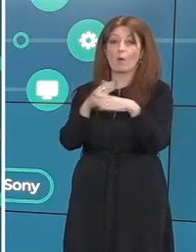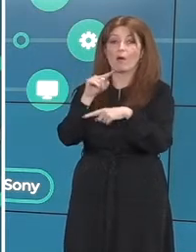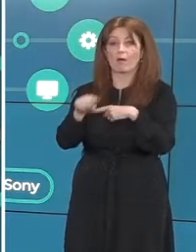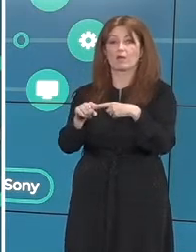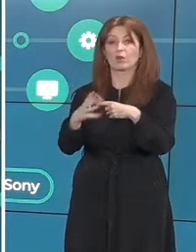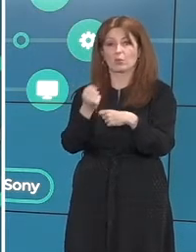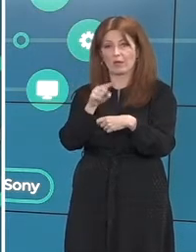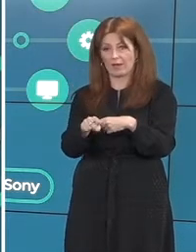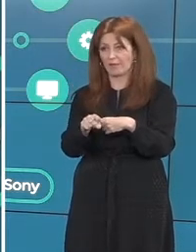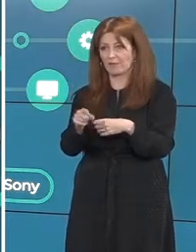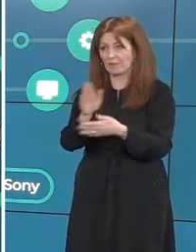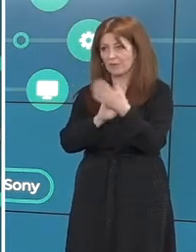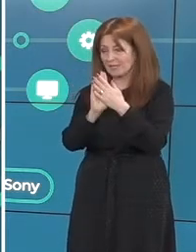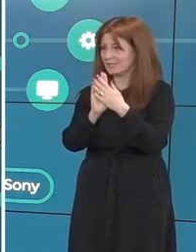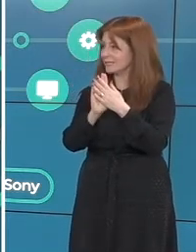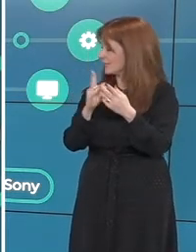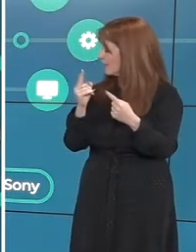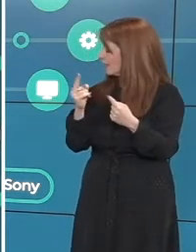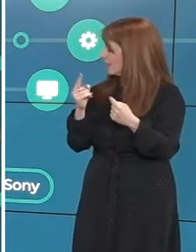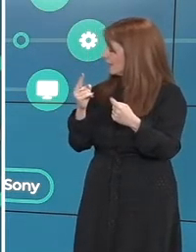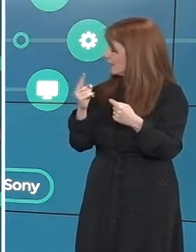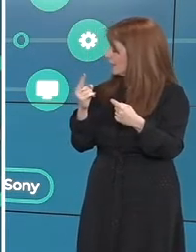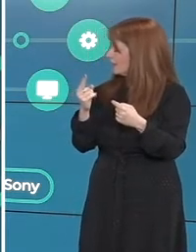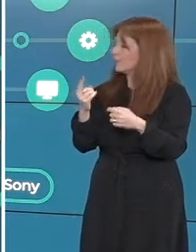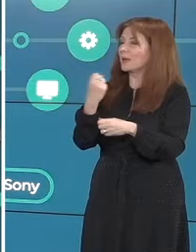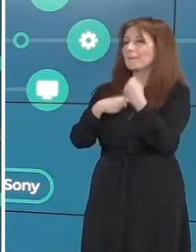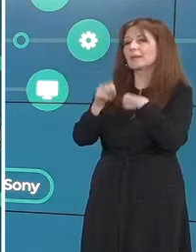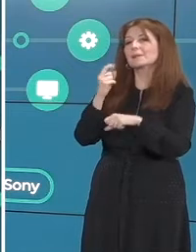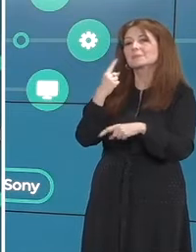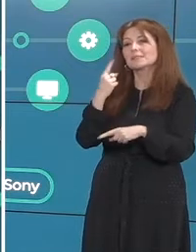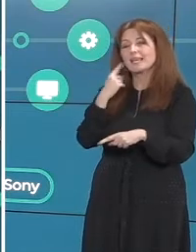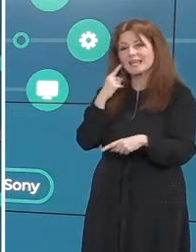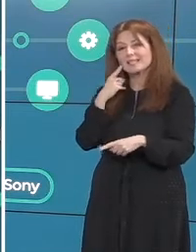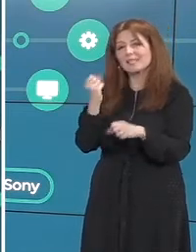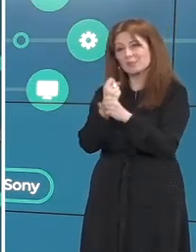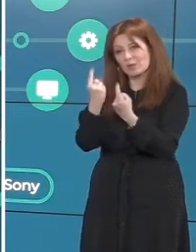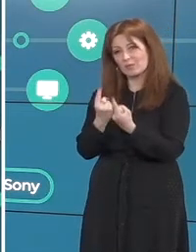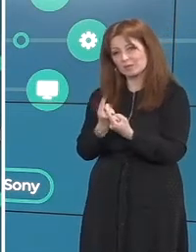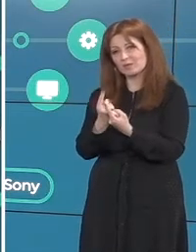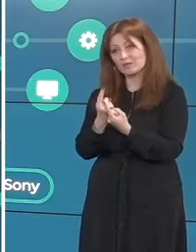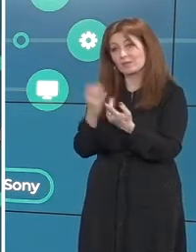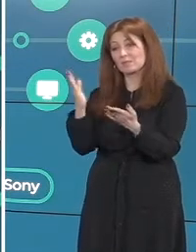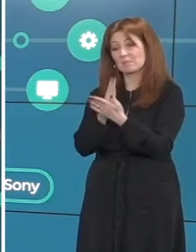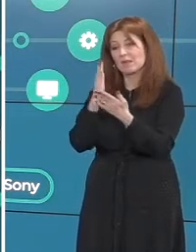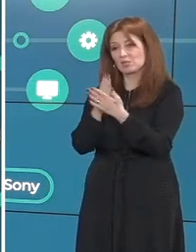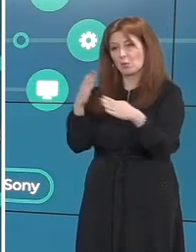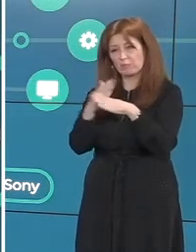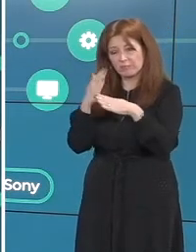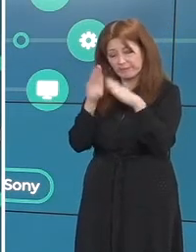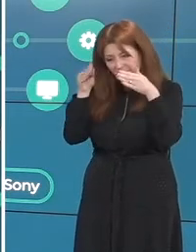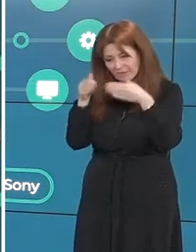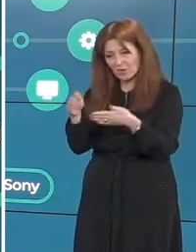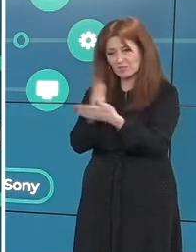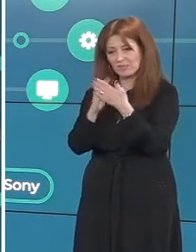make an inclusive product. Mm-hmm. So we're working really hard to make sure that we have the infrastructure necessary so people with disabilities